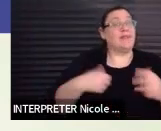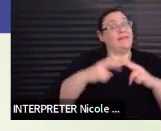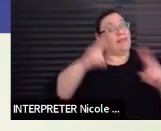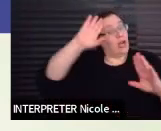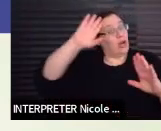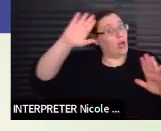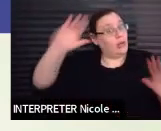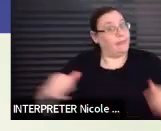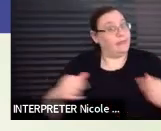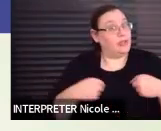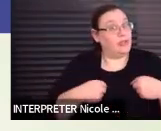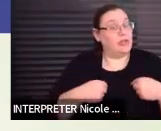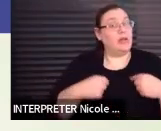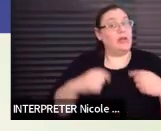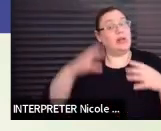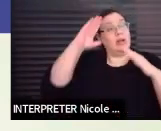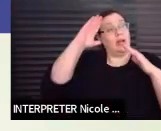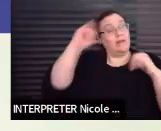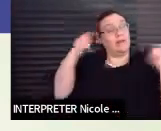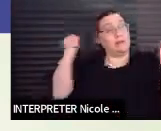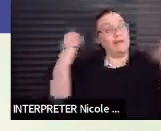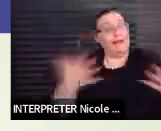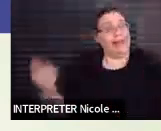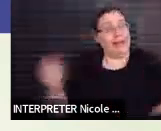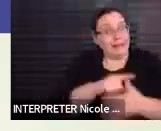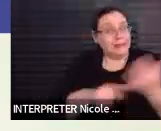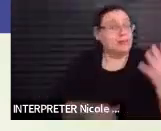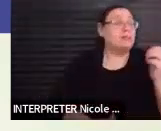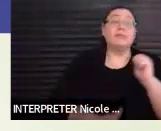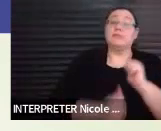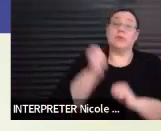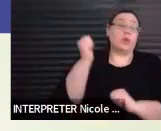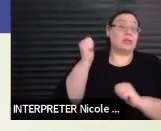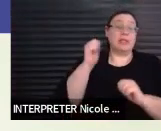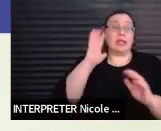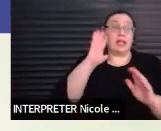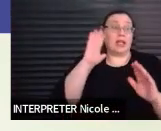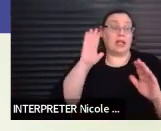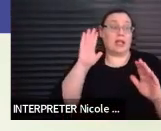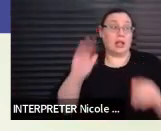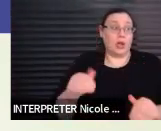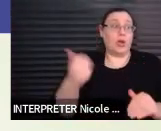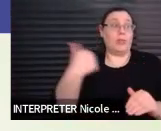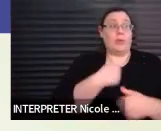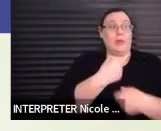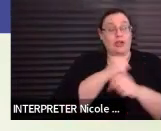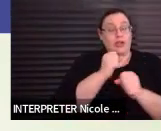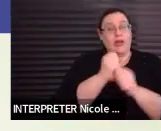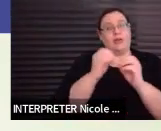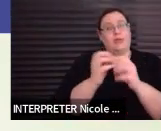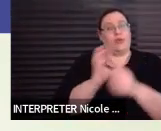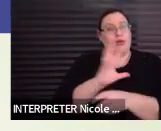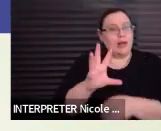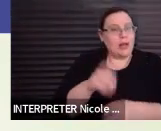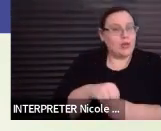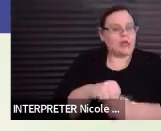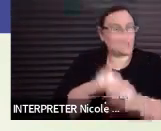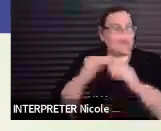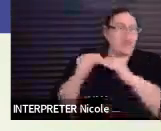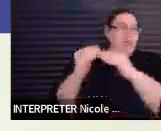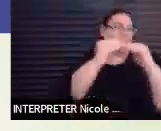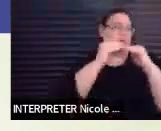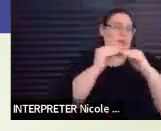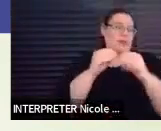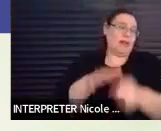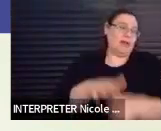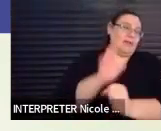hopeful. I'm hoping for many things, but mainly I hope that we create a more inclusive, equitable, and